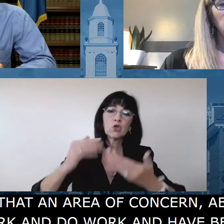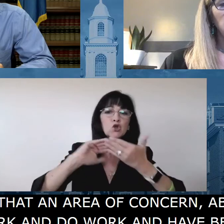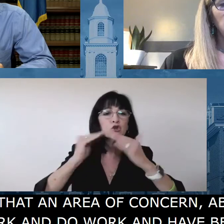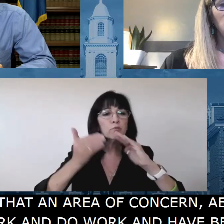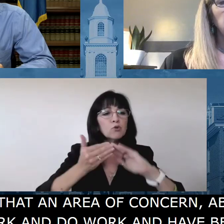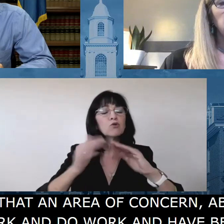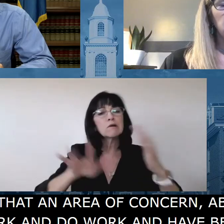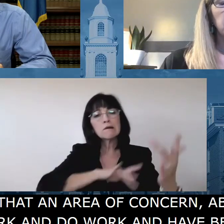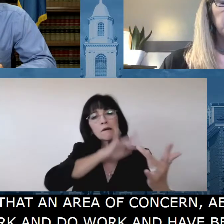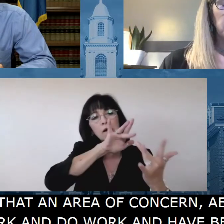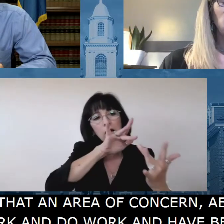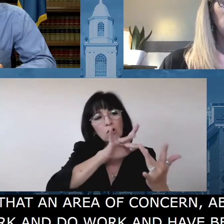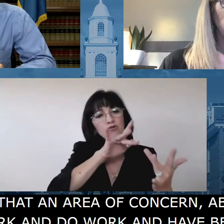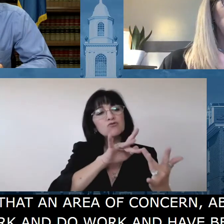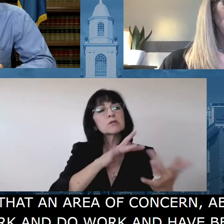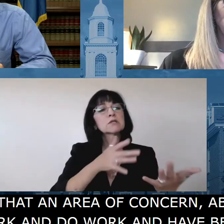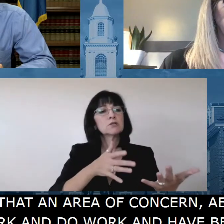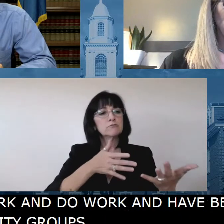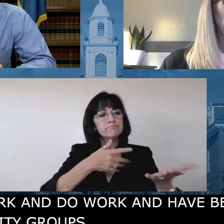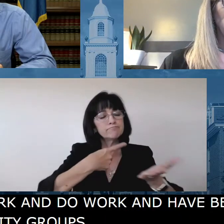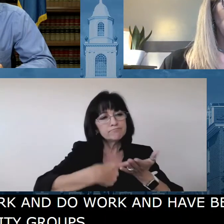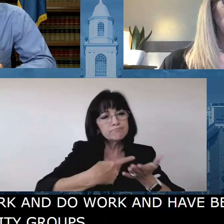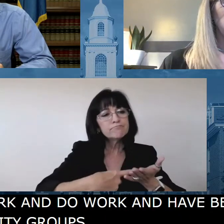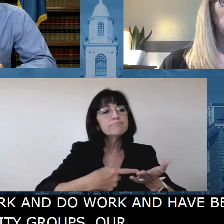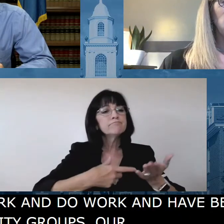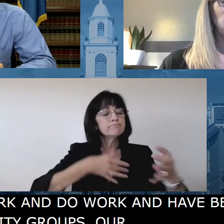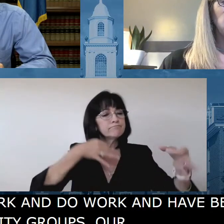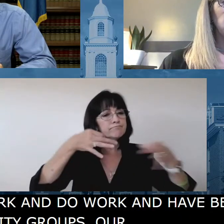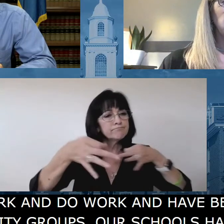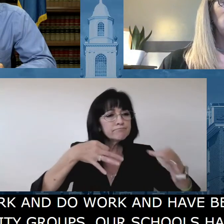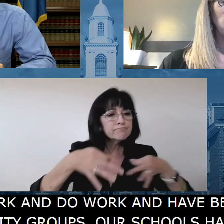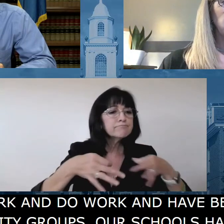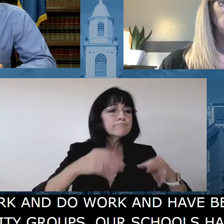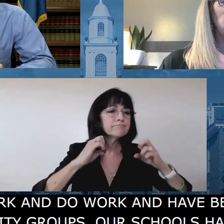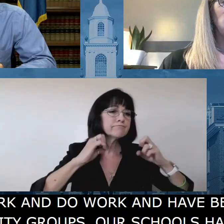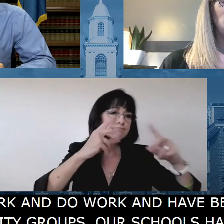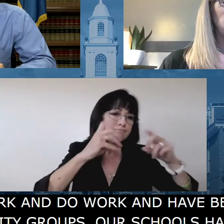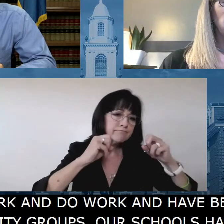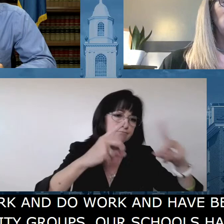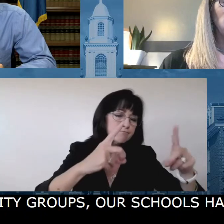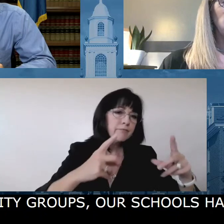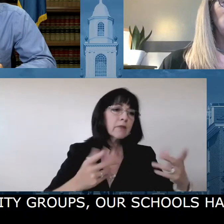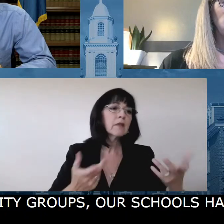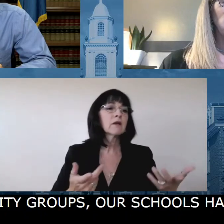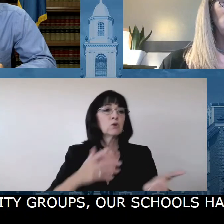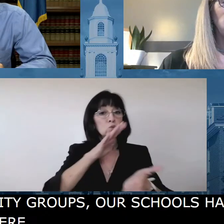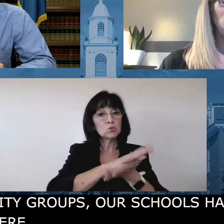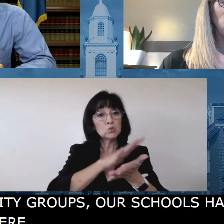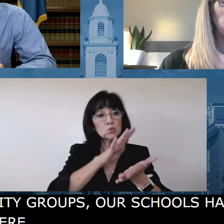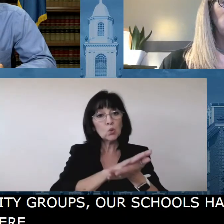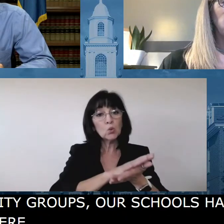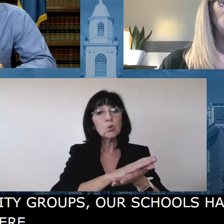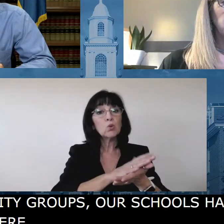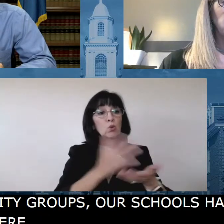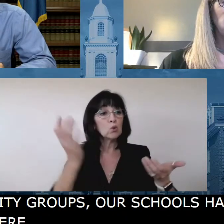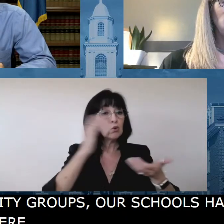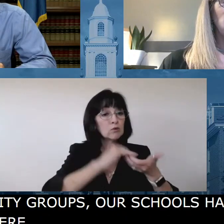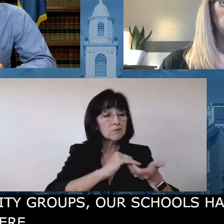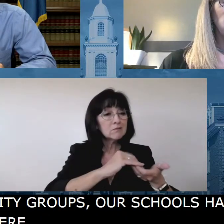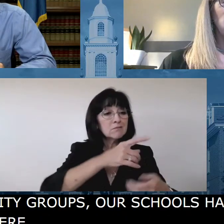groups. Our schools have been good partners down there. I hate to say that there